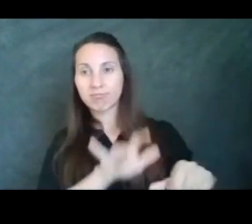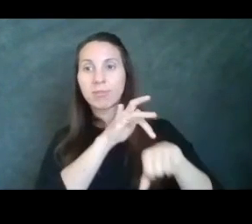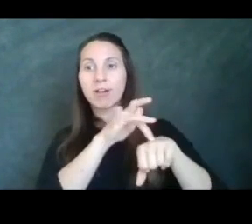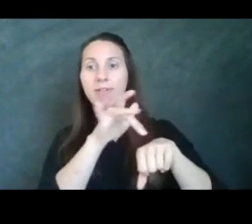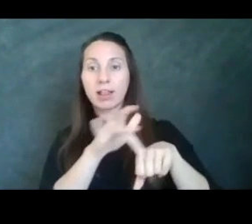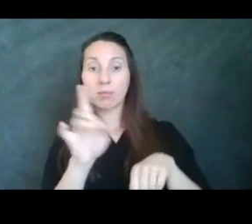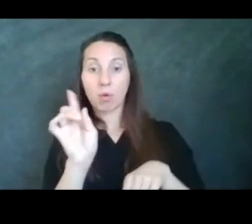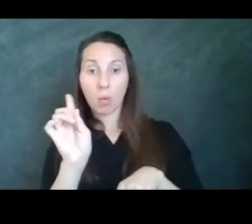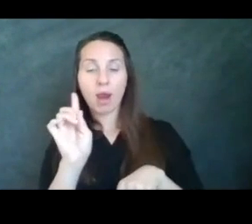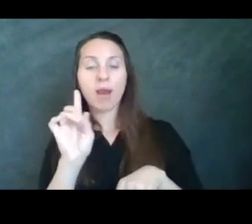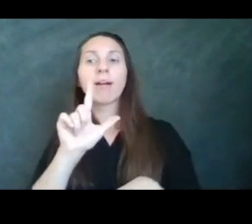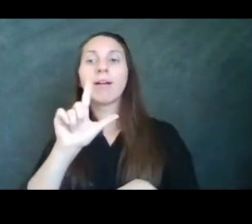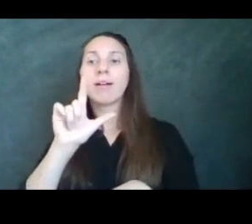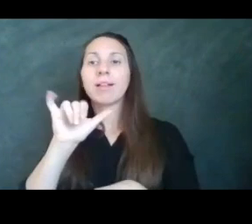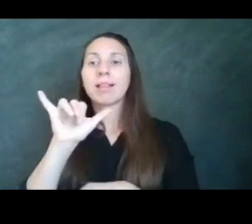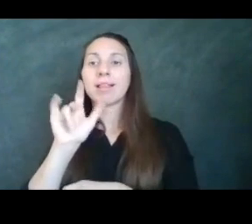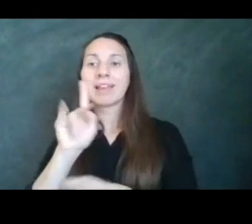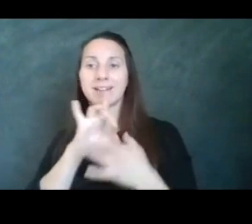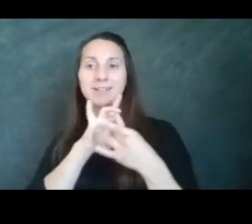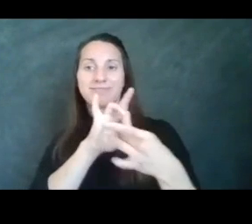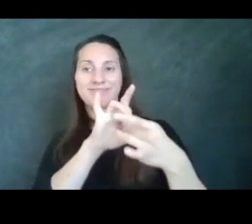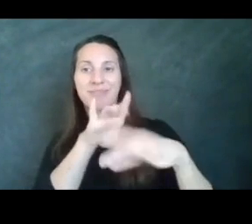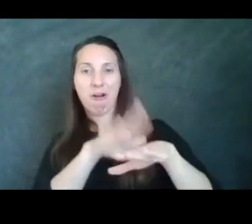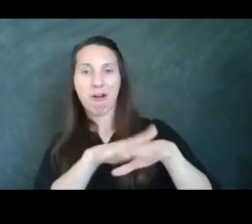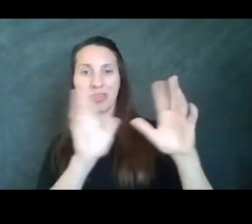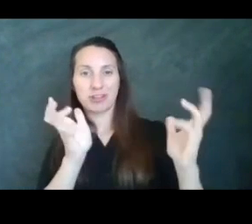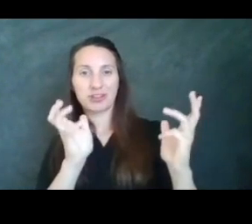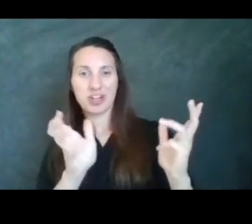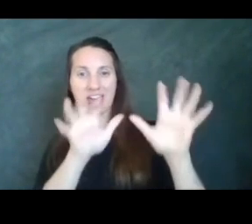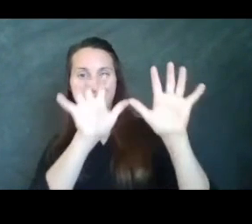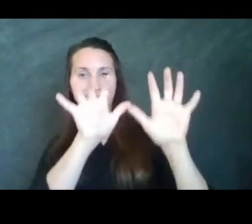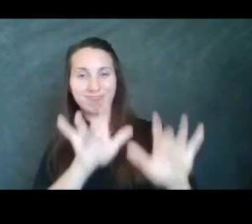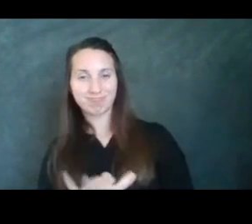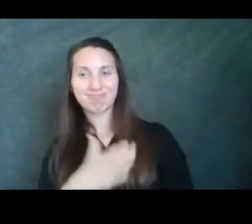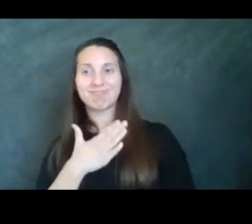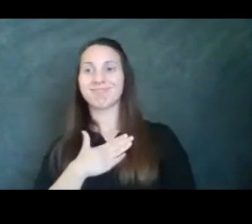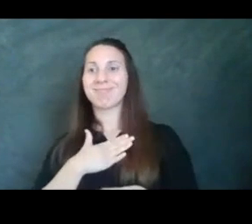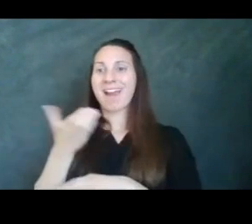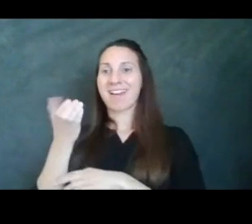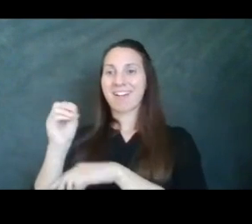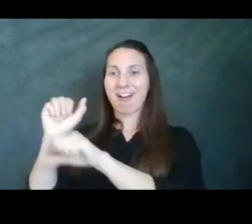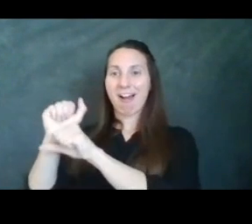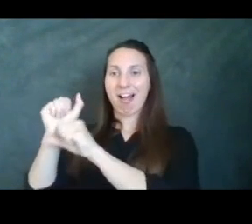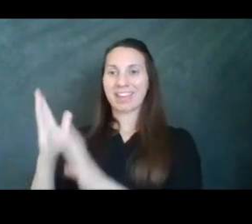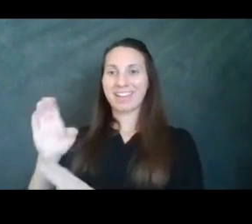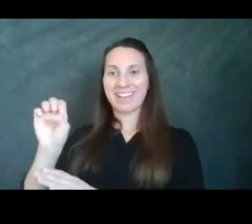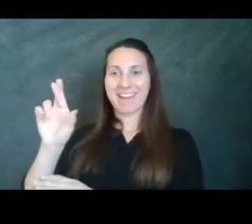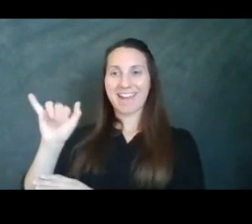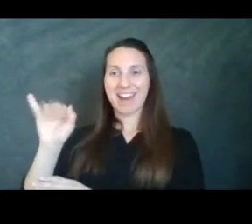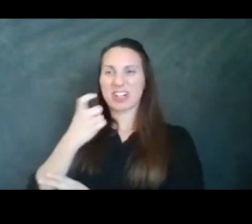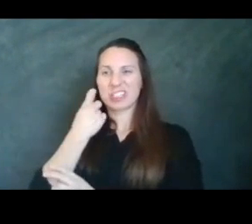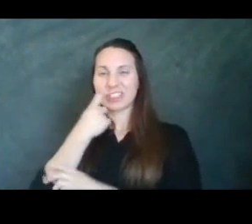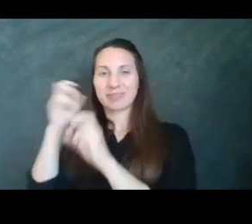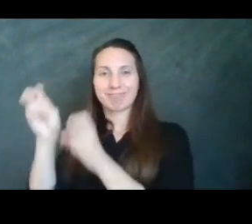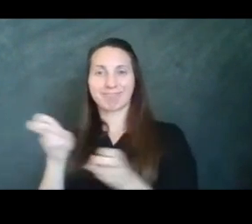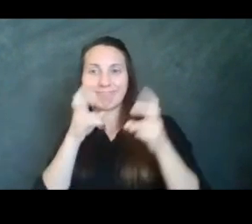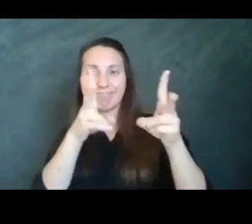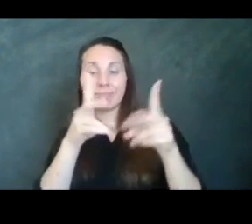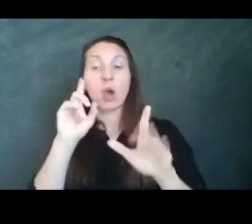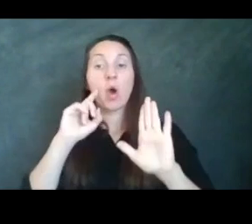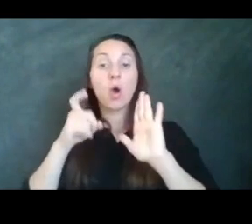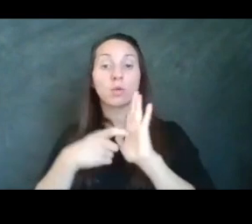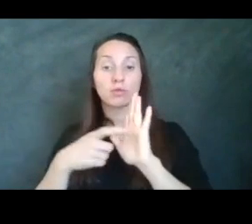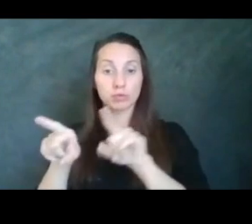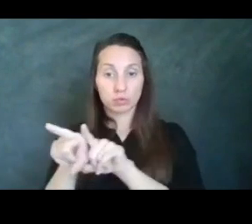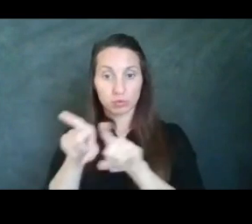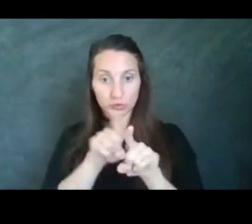now available in the chat from my colleague, Eric Asher. You'll notice at the bottom of the screen, there's also a